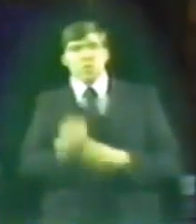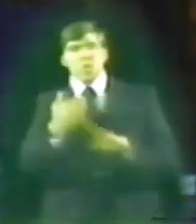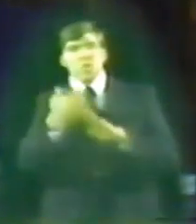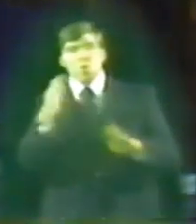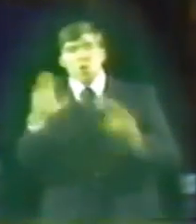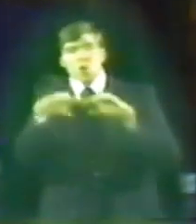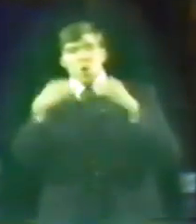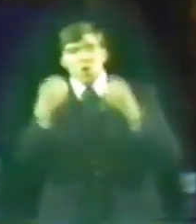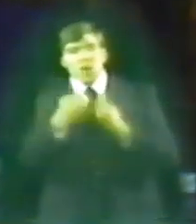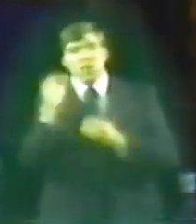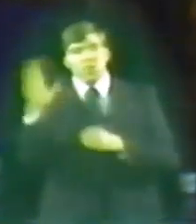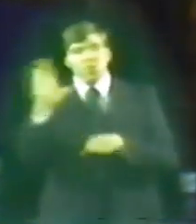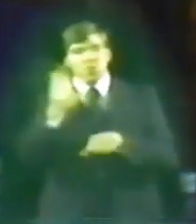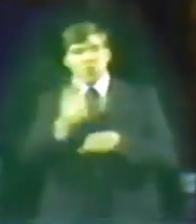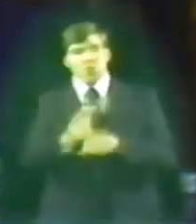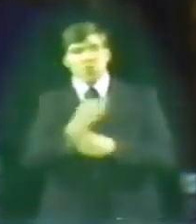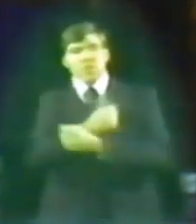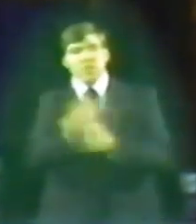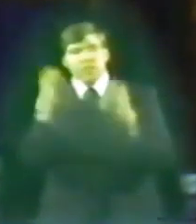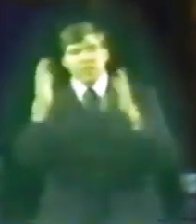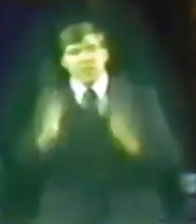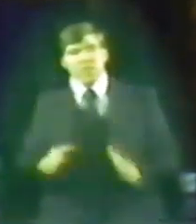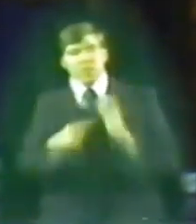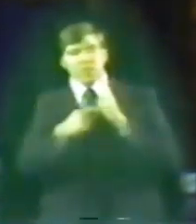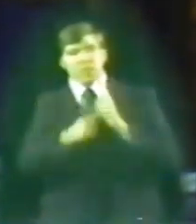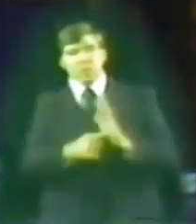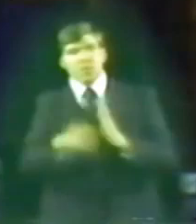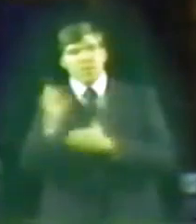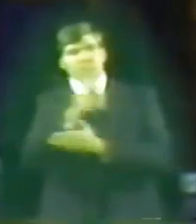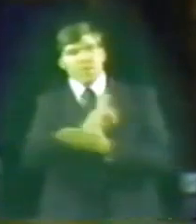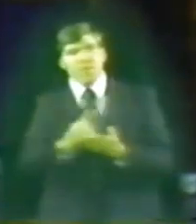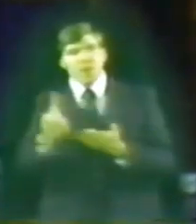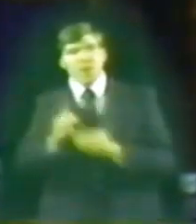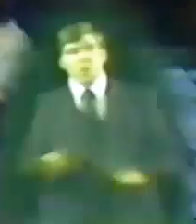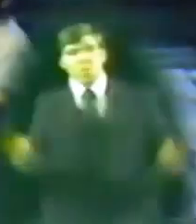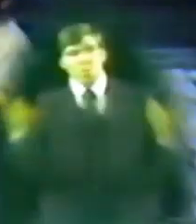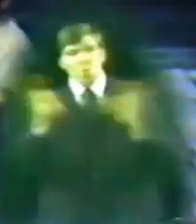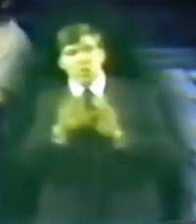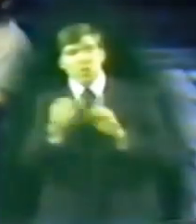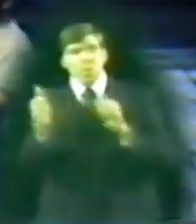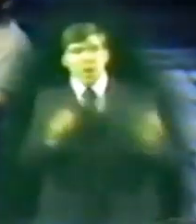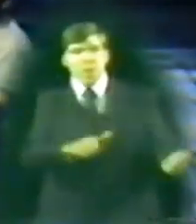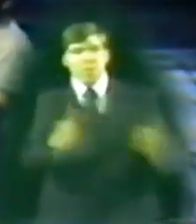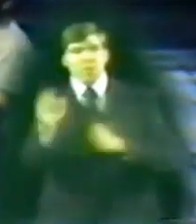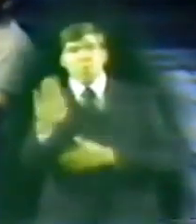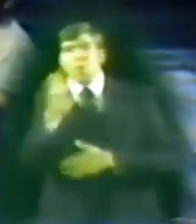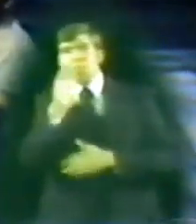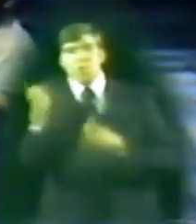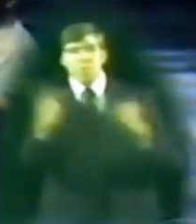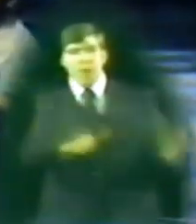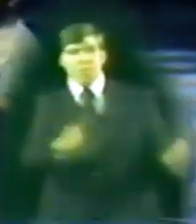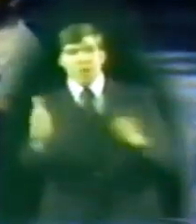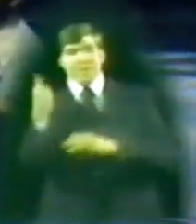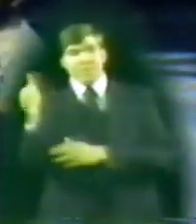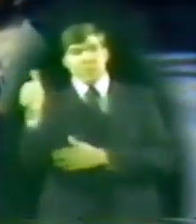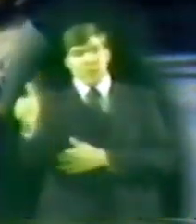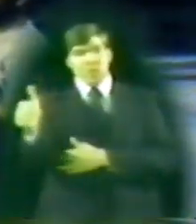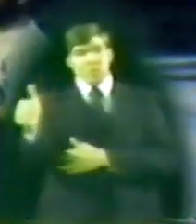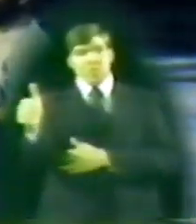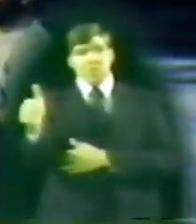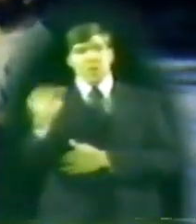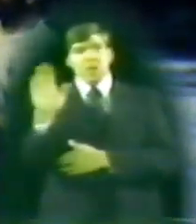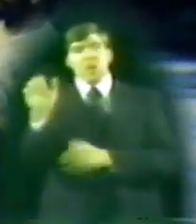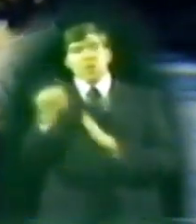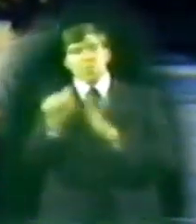Before he organized his church, the Savior demonstrated the divine significance of baptism by being baptized himself.